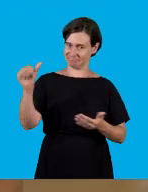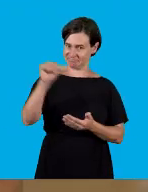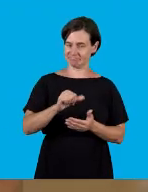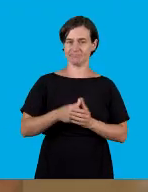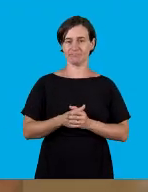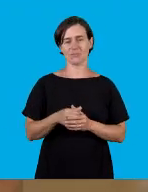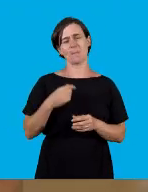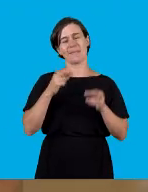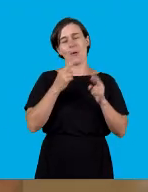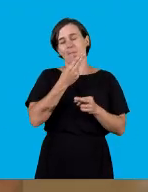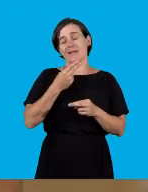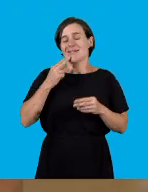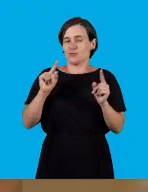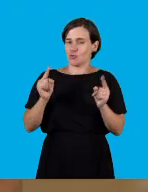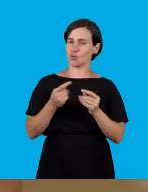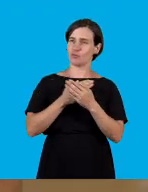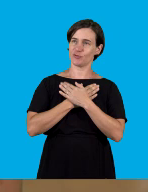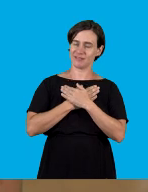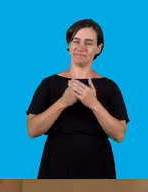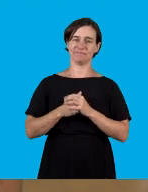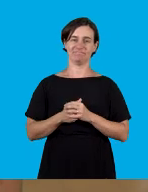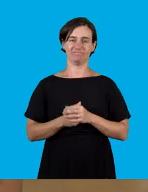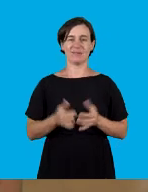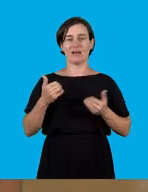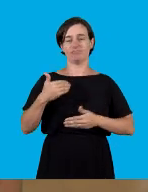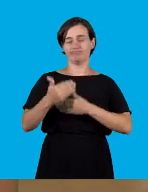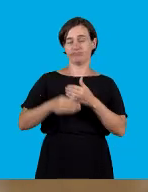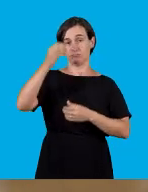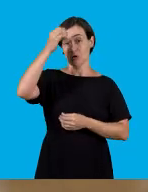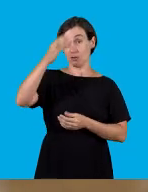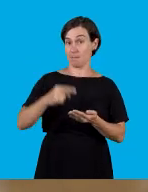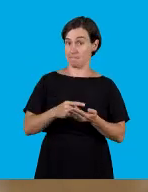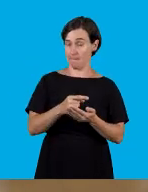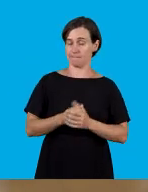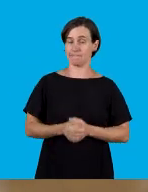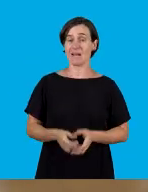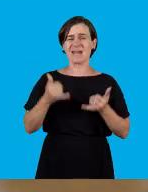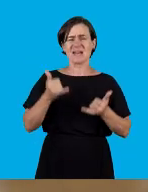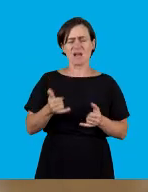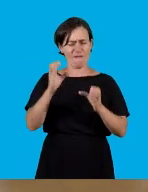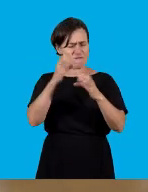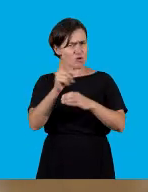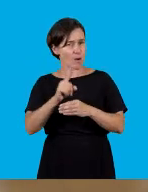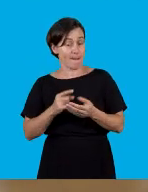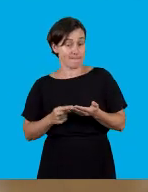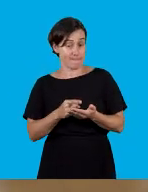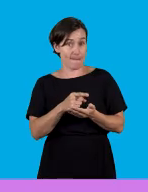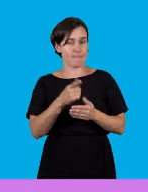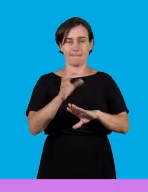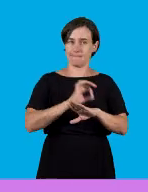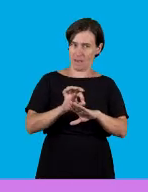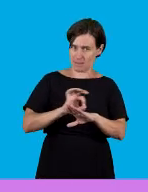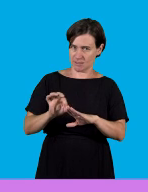Welcome back, guys. I hope you had a nice quick rest. Now let's continue to our conceptual map. Now we're going to focus on maps and